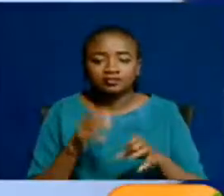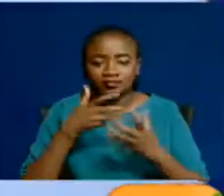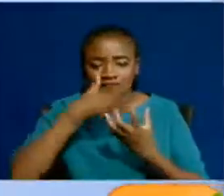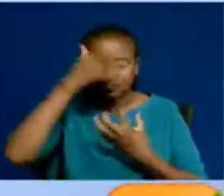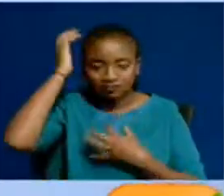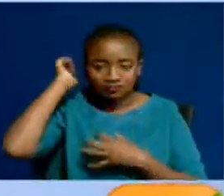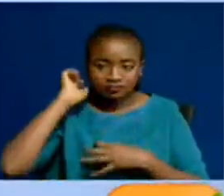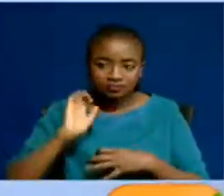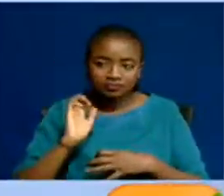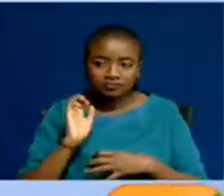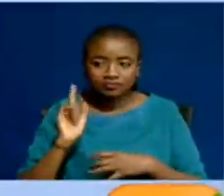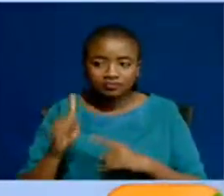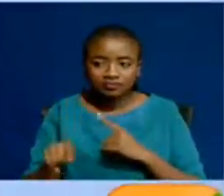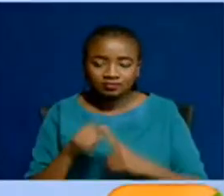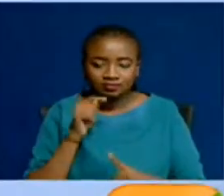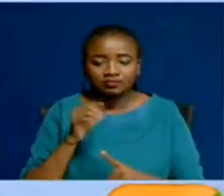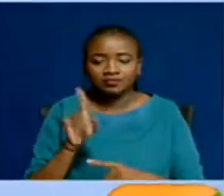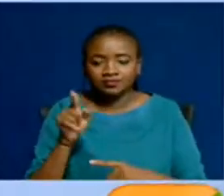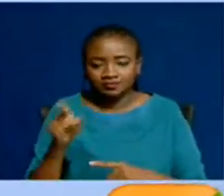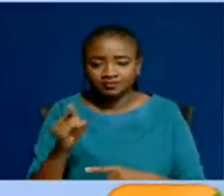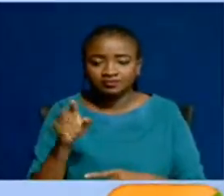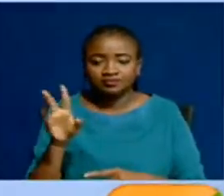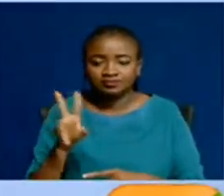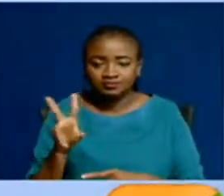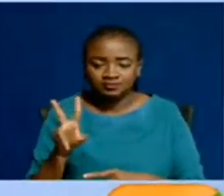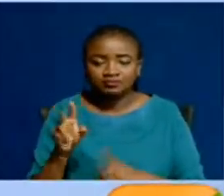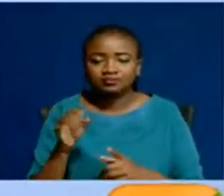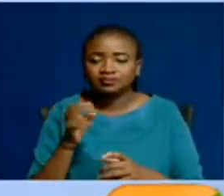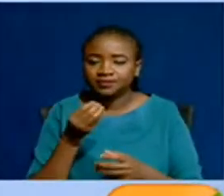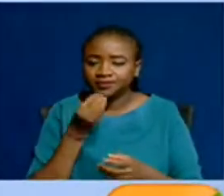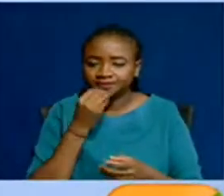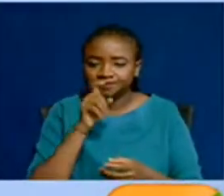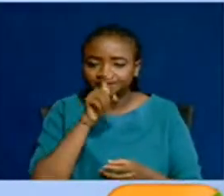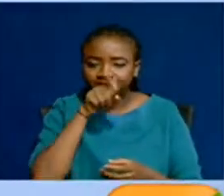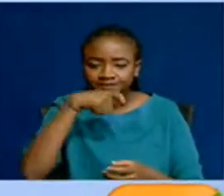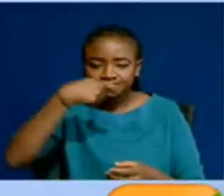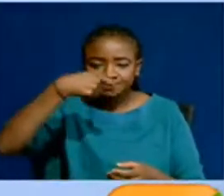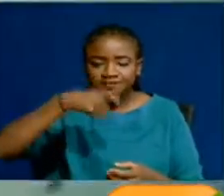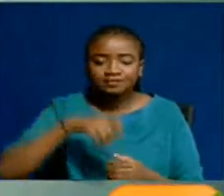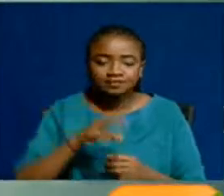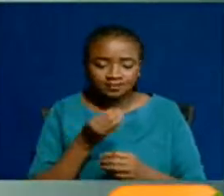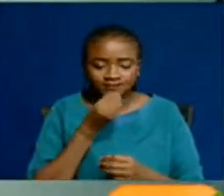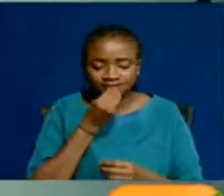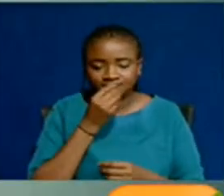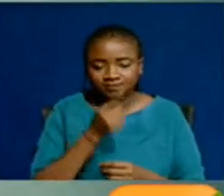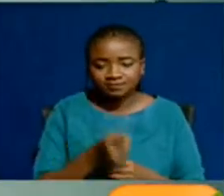almost halfway. But so, which means vultures feed on almost on 70% of what has been left.